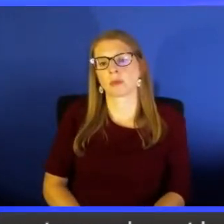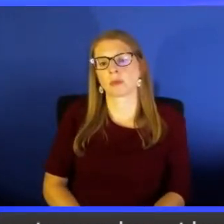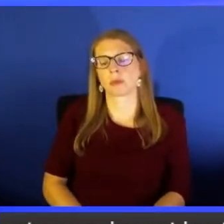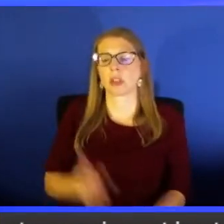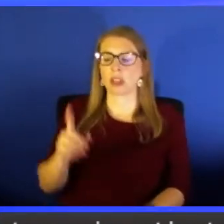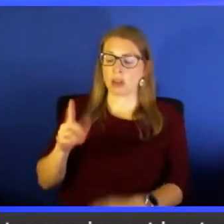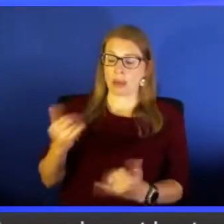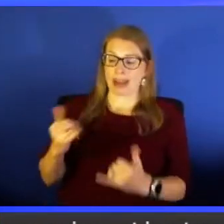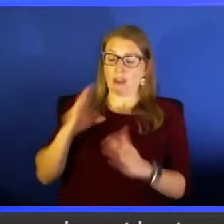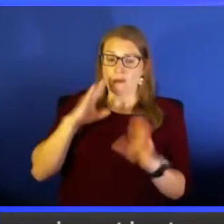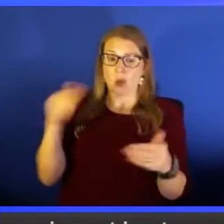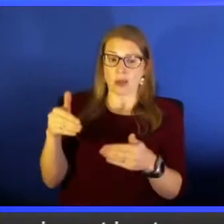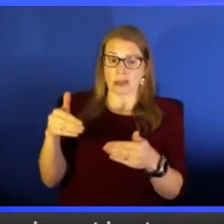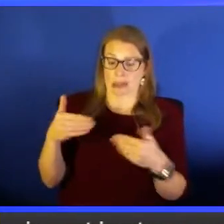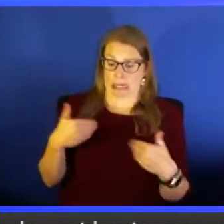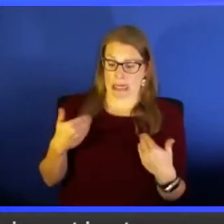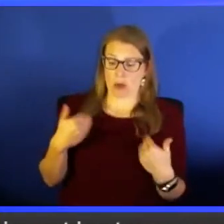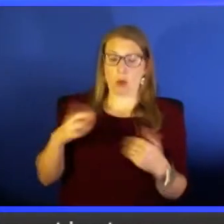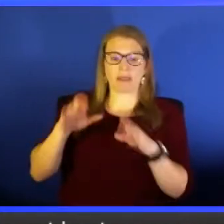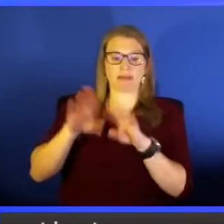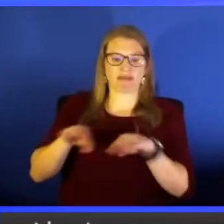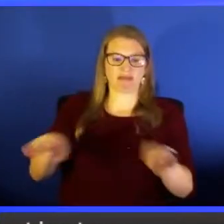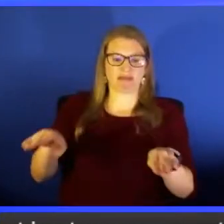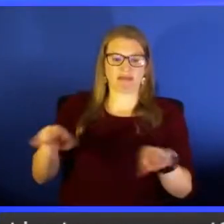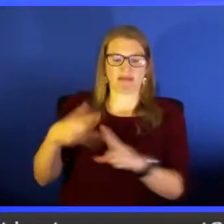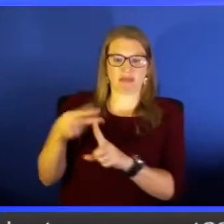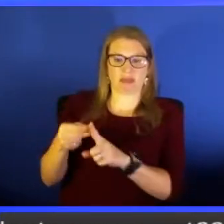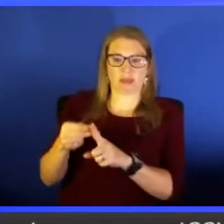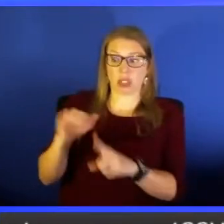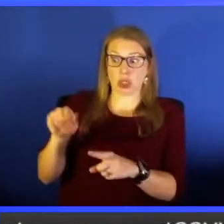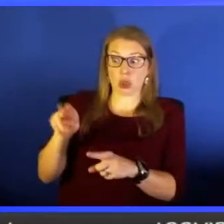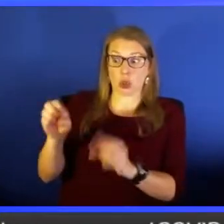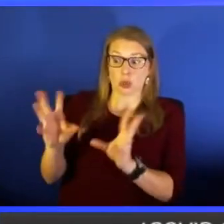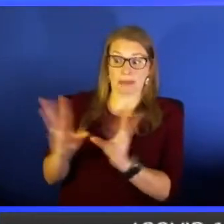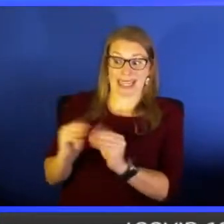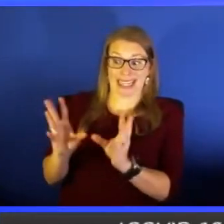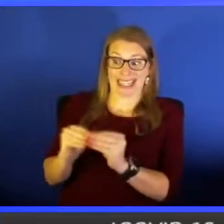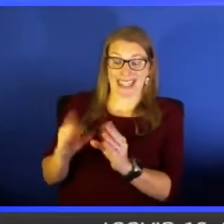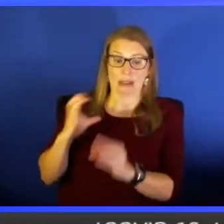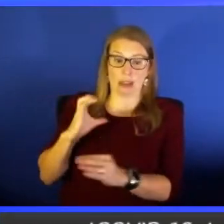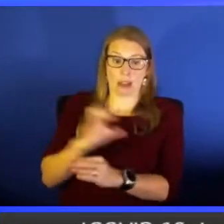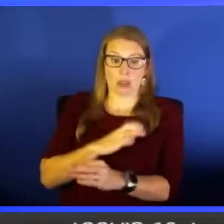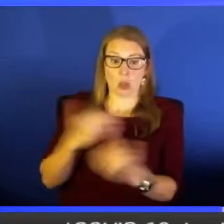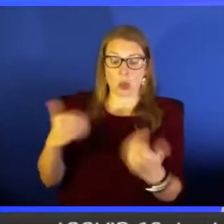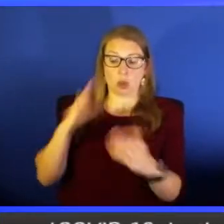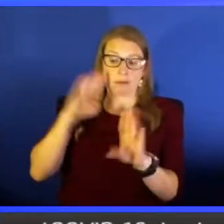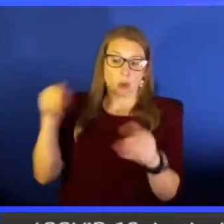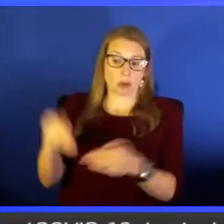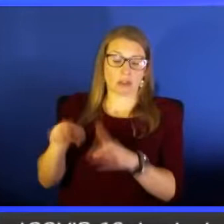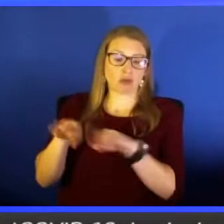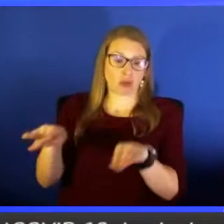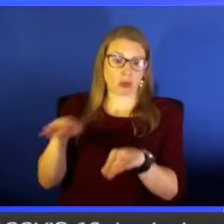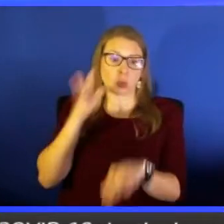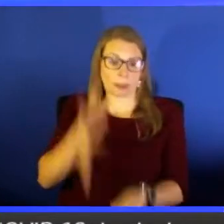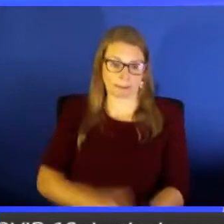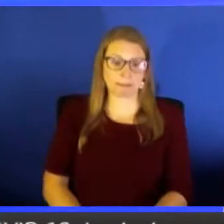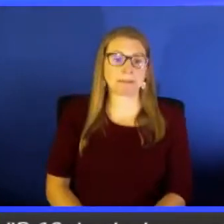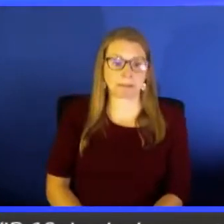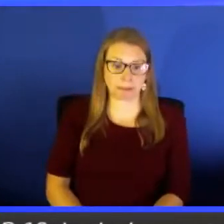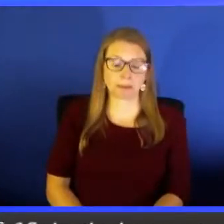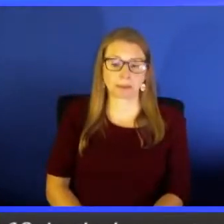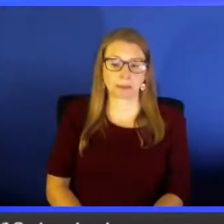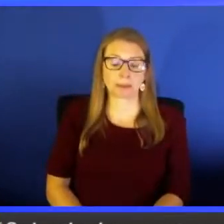We know that is a big part of their June meetings, the committees. So I think there will be more information about